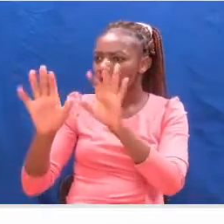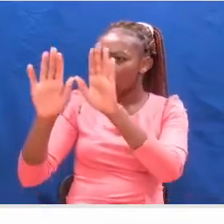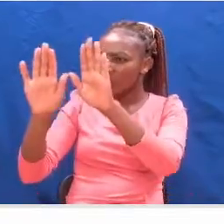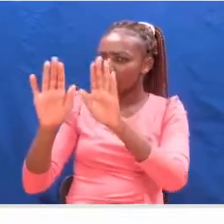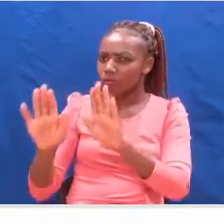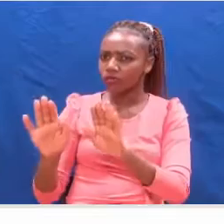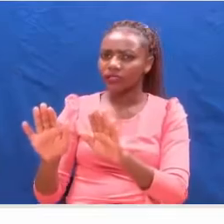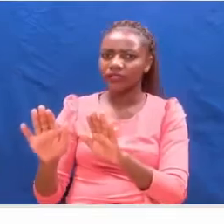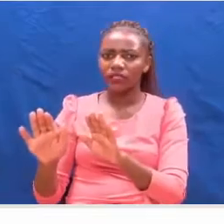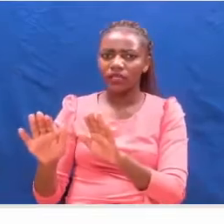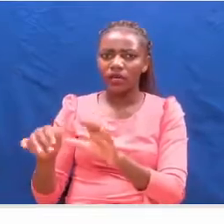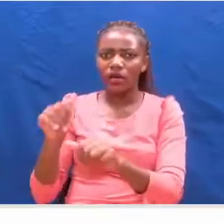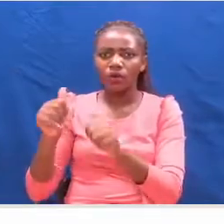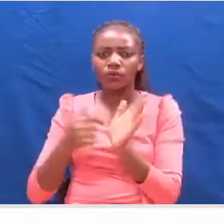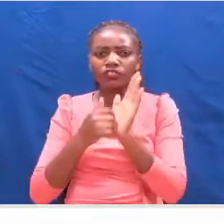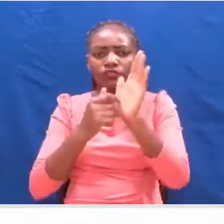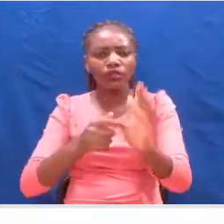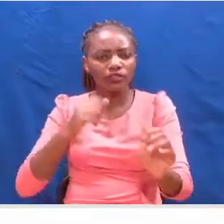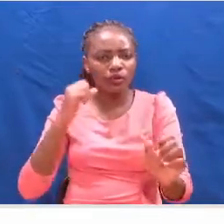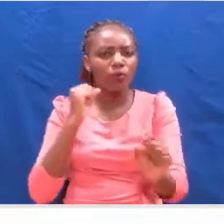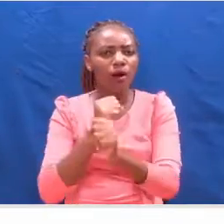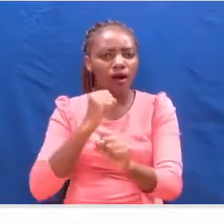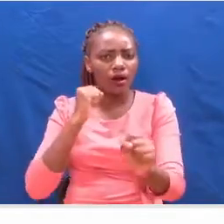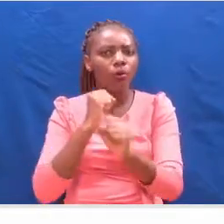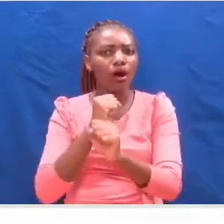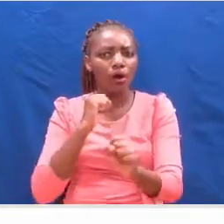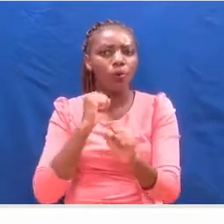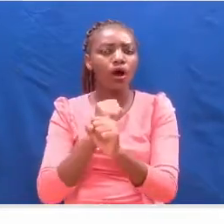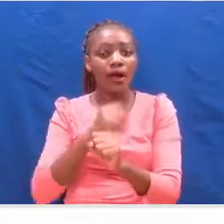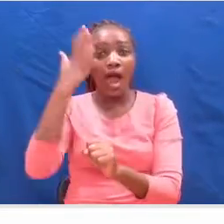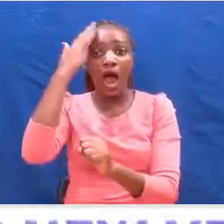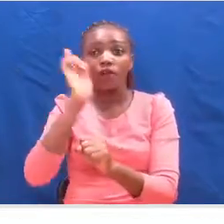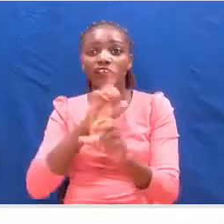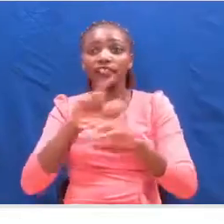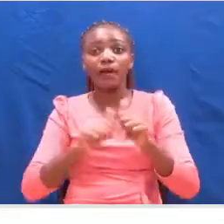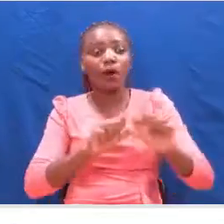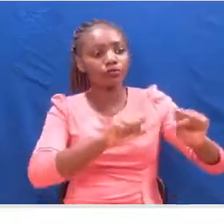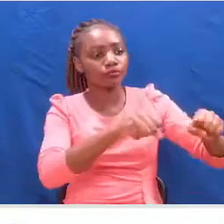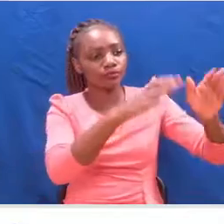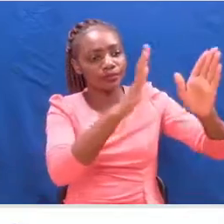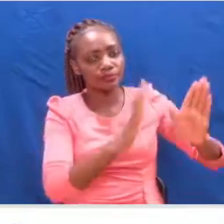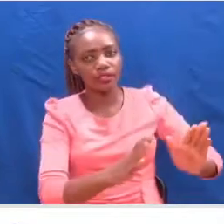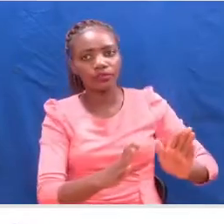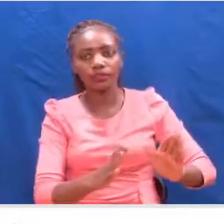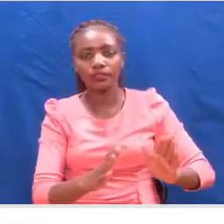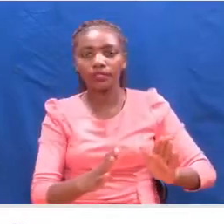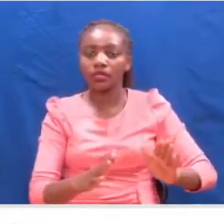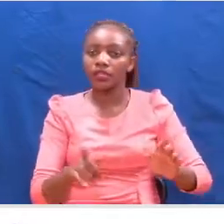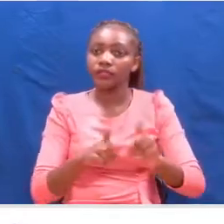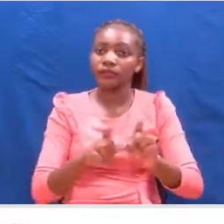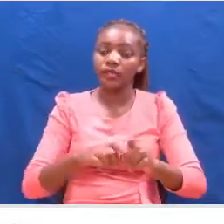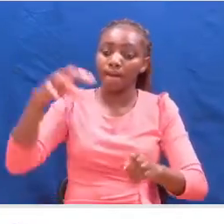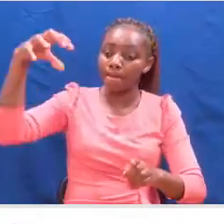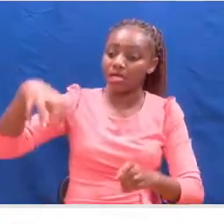done. Nyumba ambayo inasema ni kazi. Inatambua mtu wa bodaboda, inatambua mtu wa kuendesha